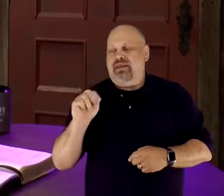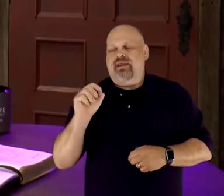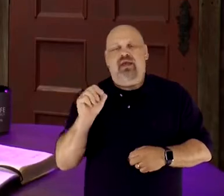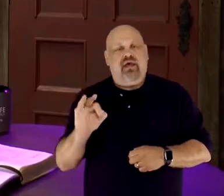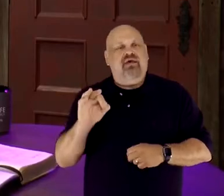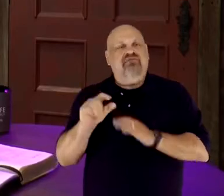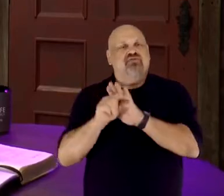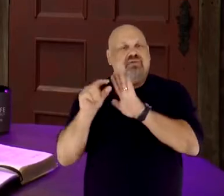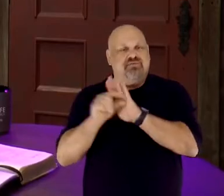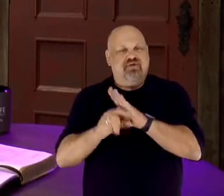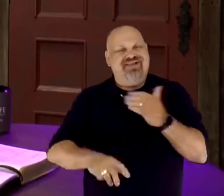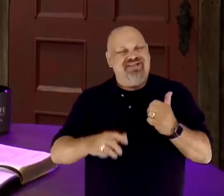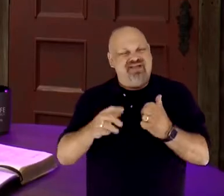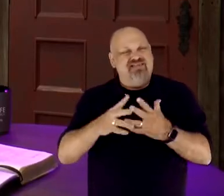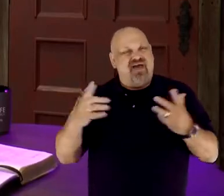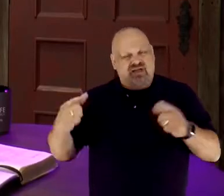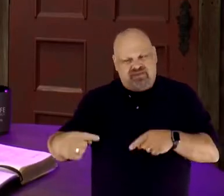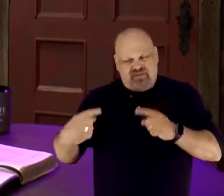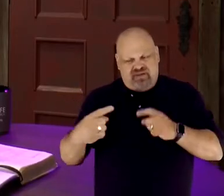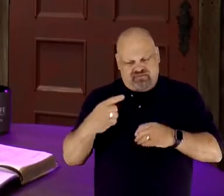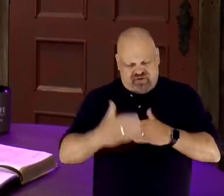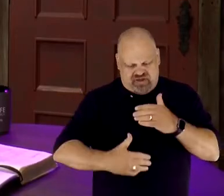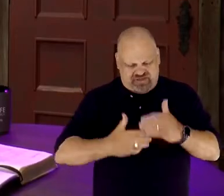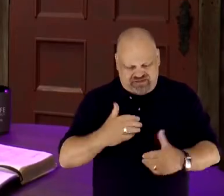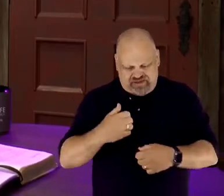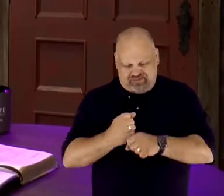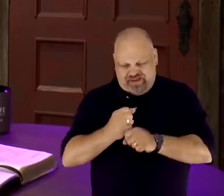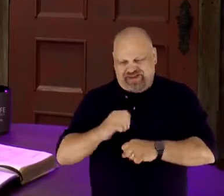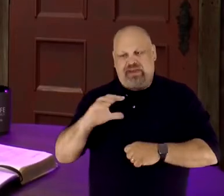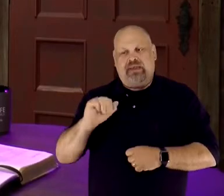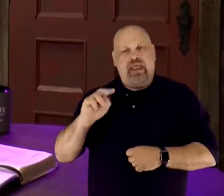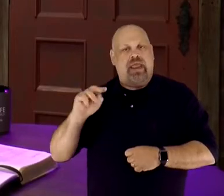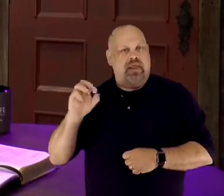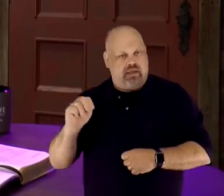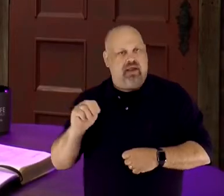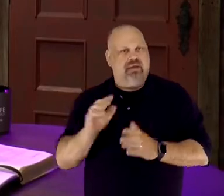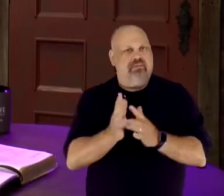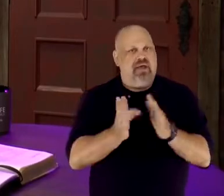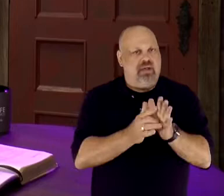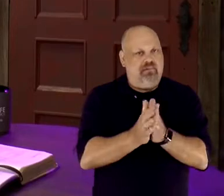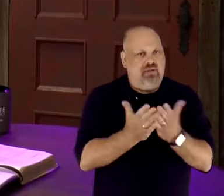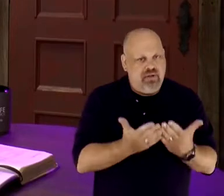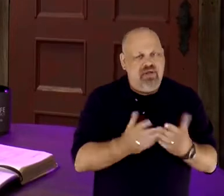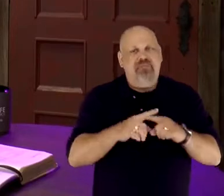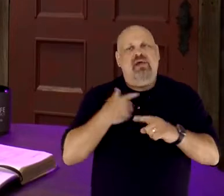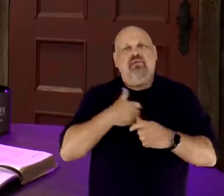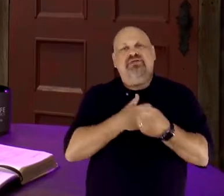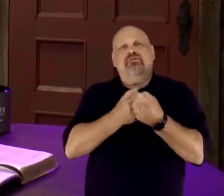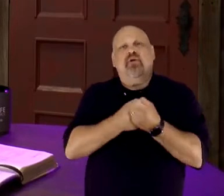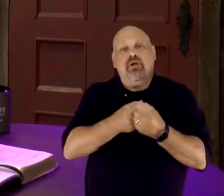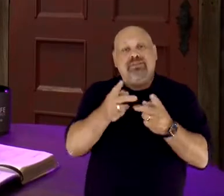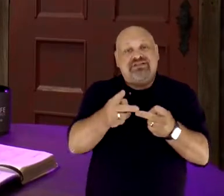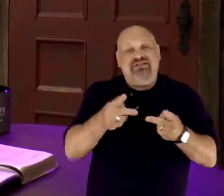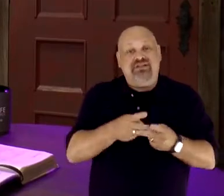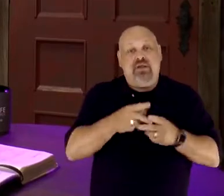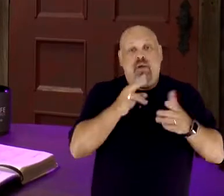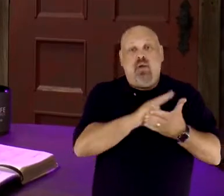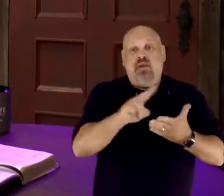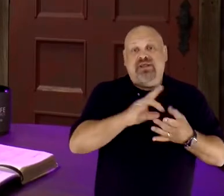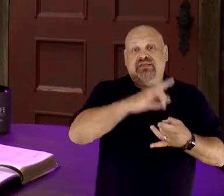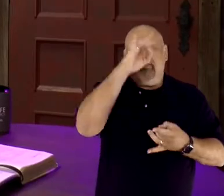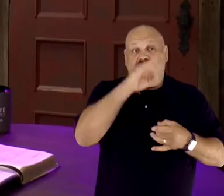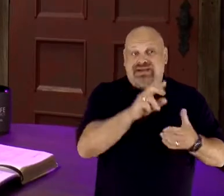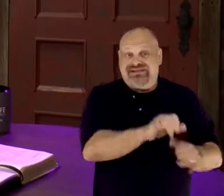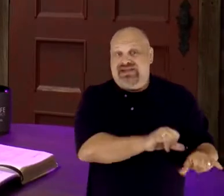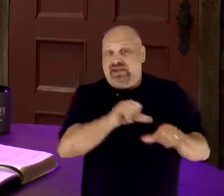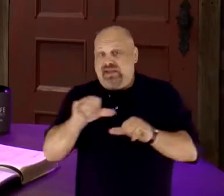much debate about the process of canonizing the books of the Bible, but we support a position that the same Holy Spirit who inspired the writing of